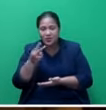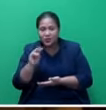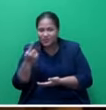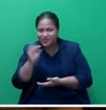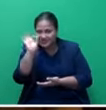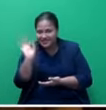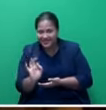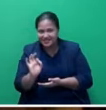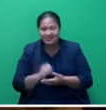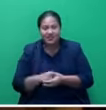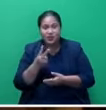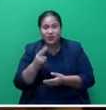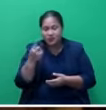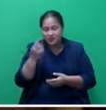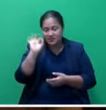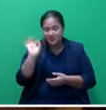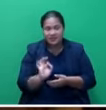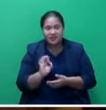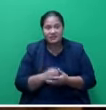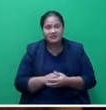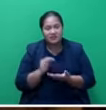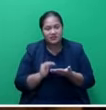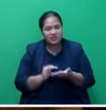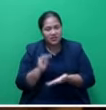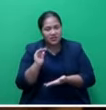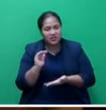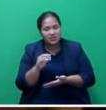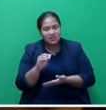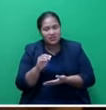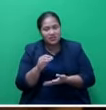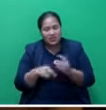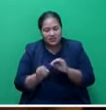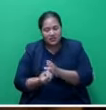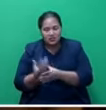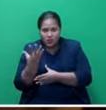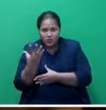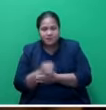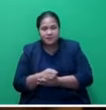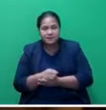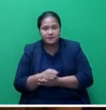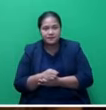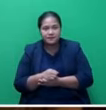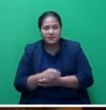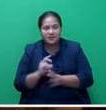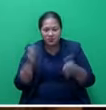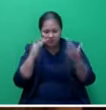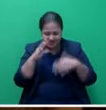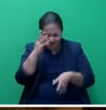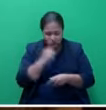21%. 21% increase in the yield, Mr. Speaker. The total cane